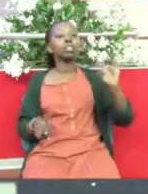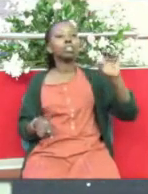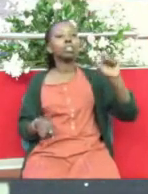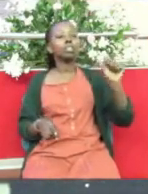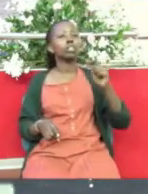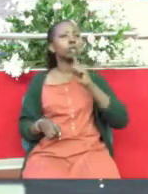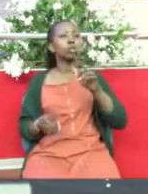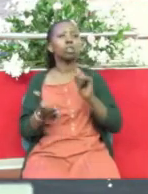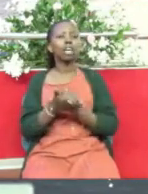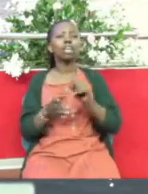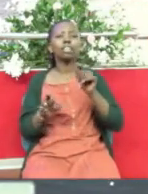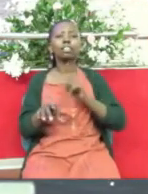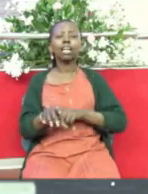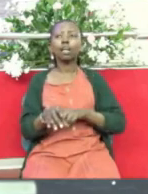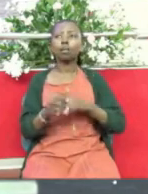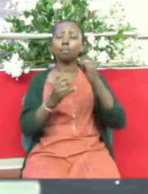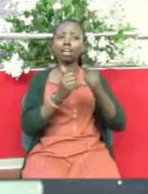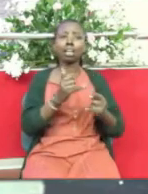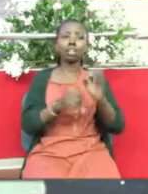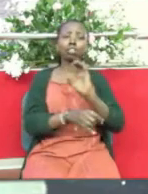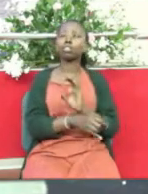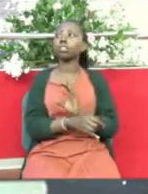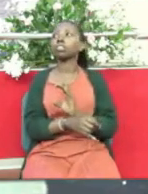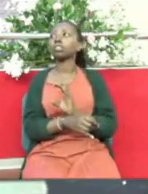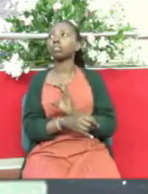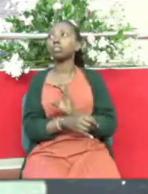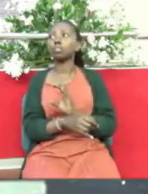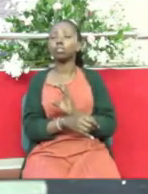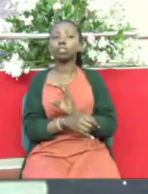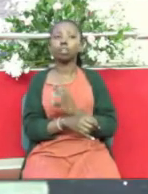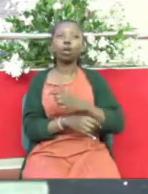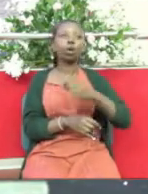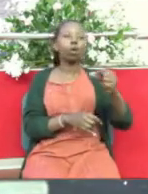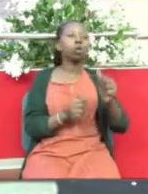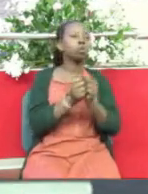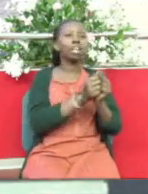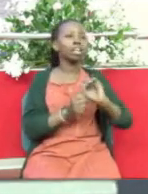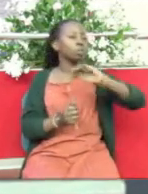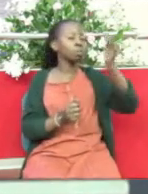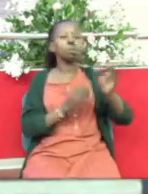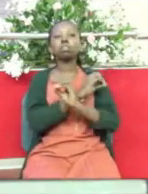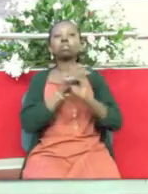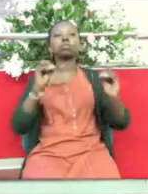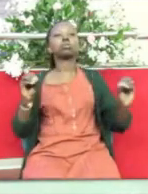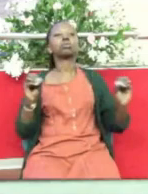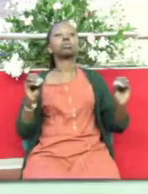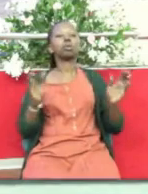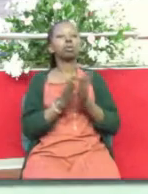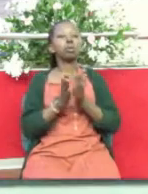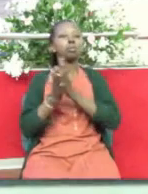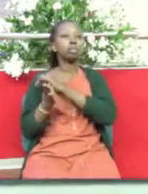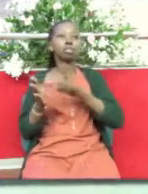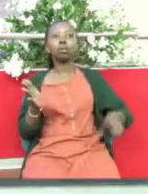walking out of this compound today, hivyo basi tunapotoka mahali hapa leo, we are going with no mountain. Tutaenda bila milima. Praise the name of the Lord.